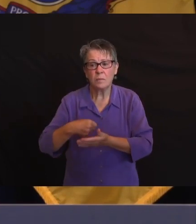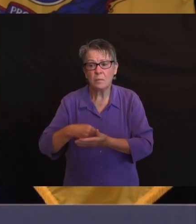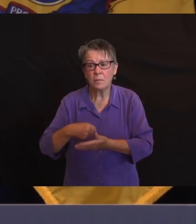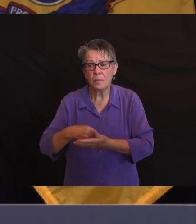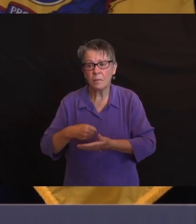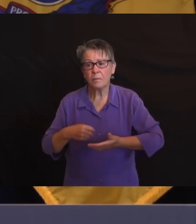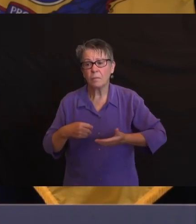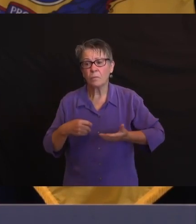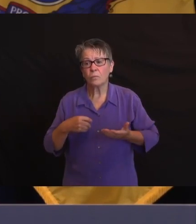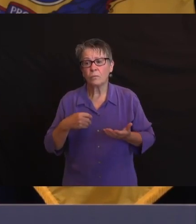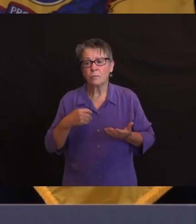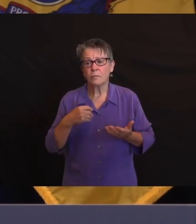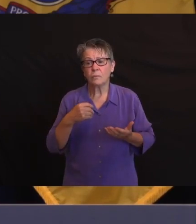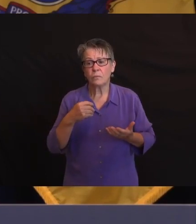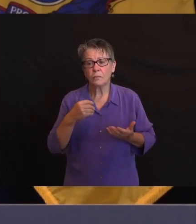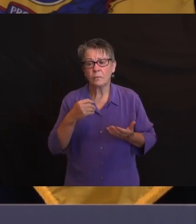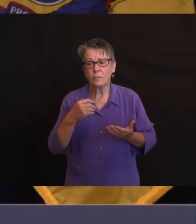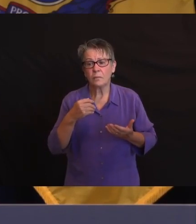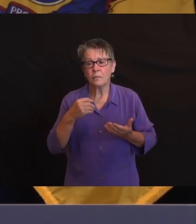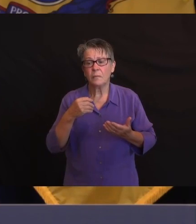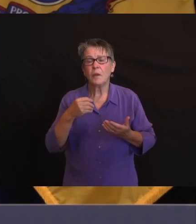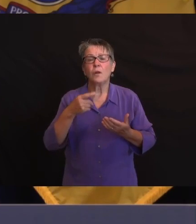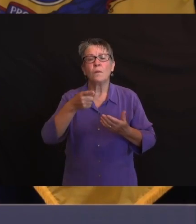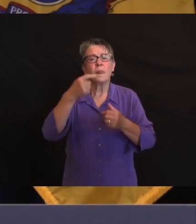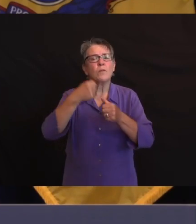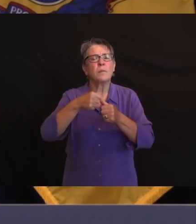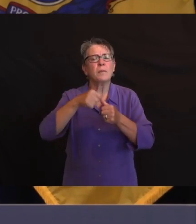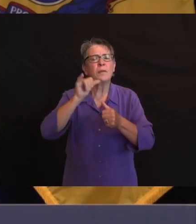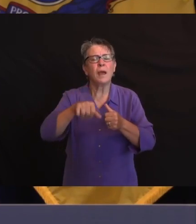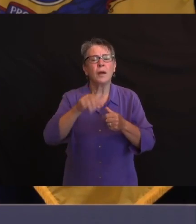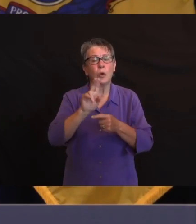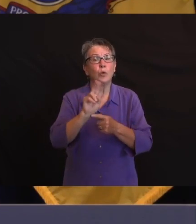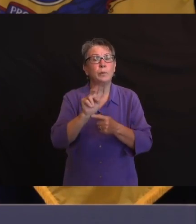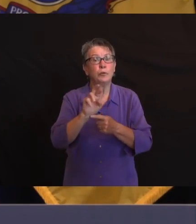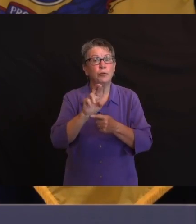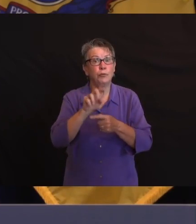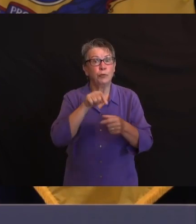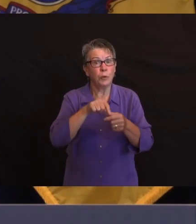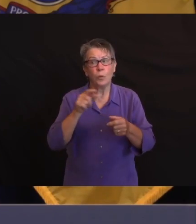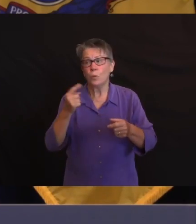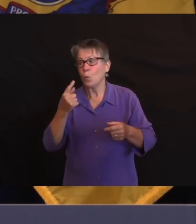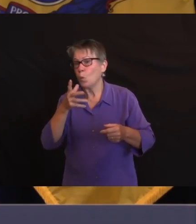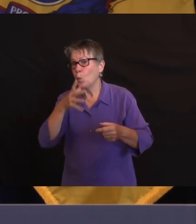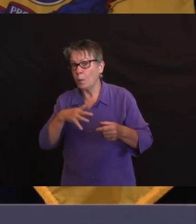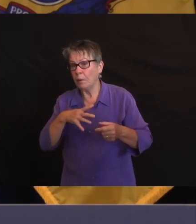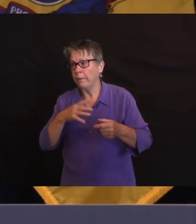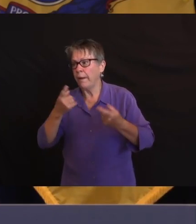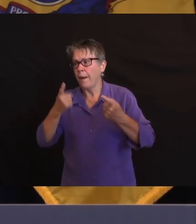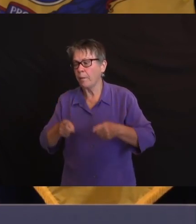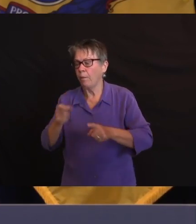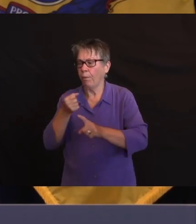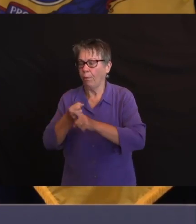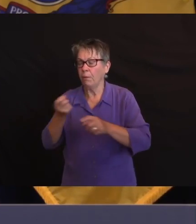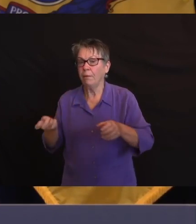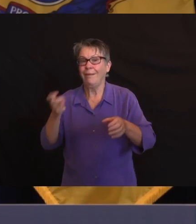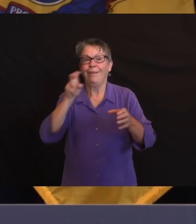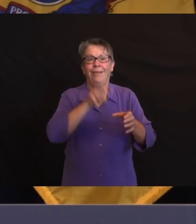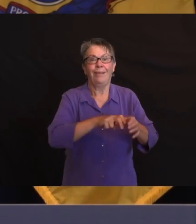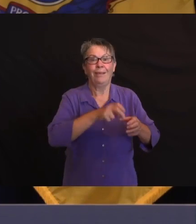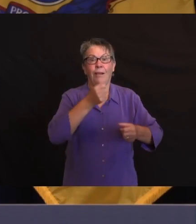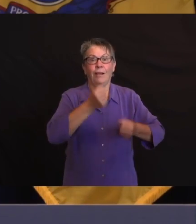5K, which is the name of the law that is now requires rideshare companies to be able to say